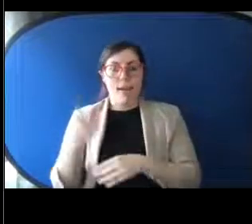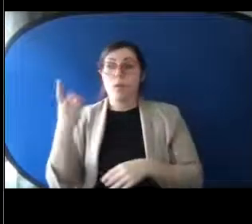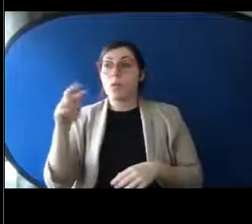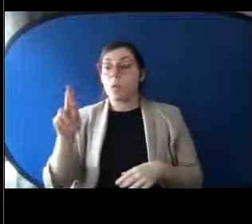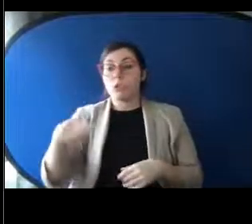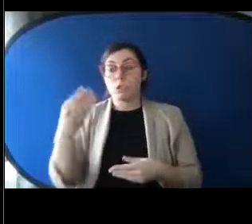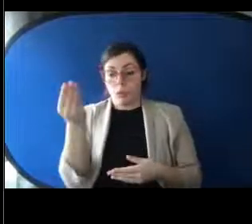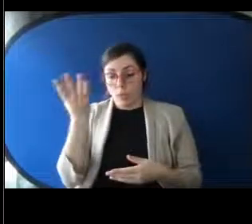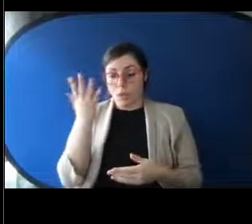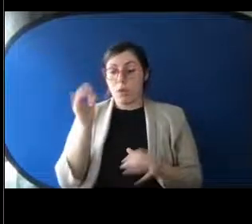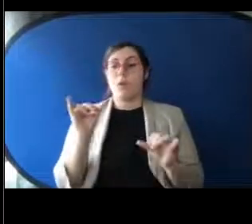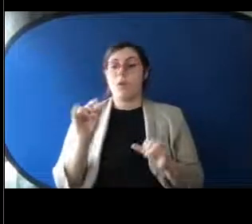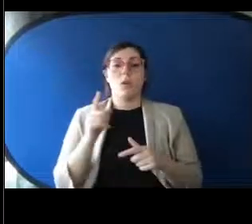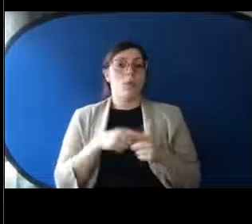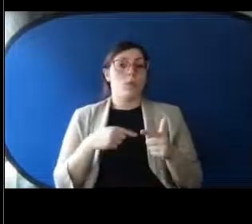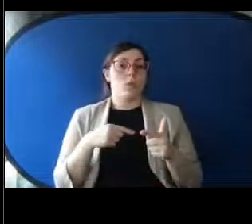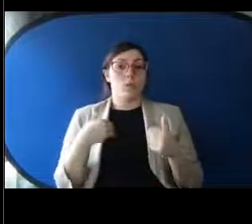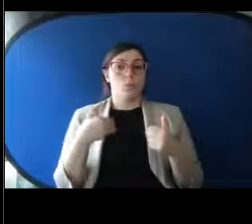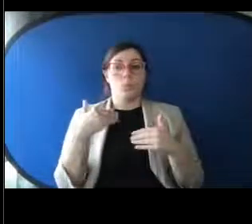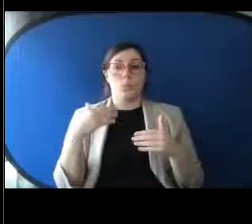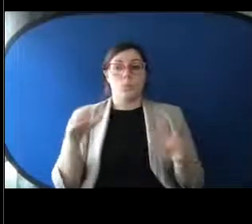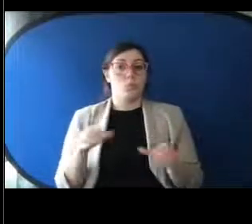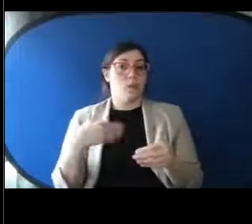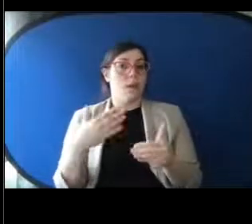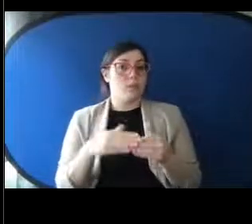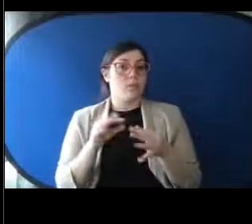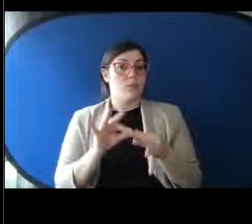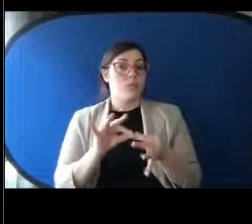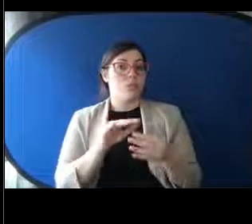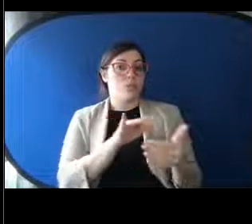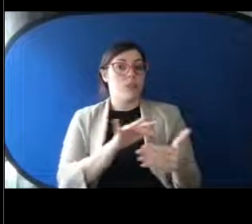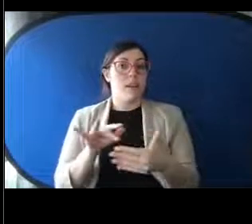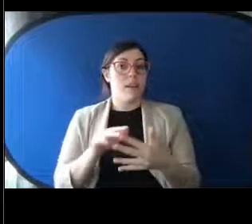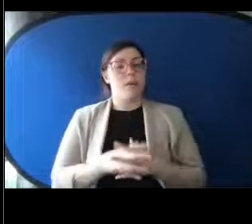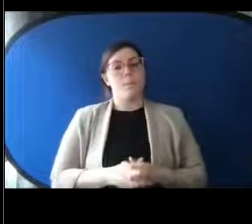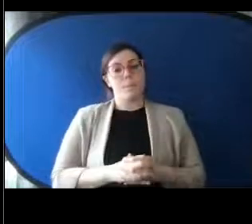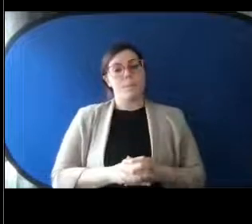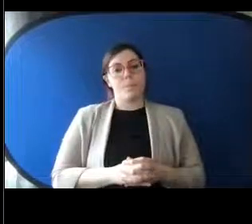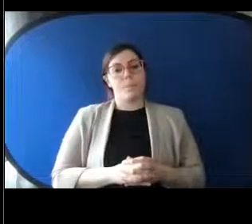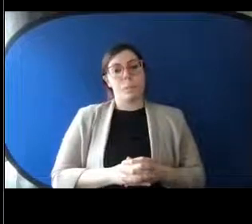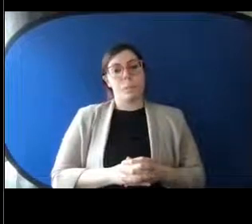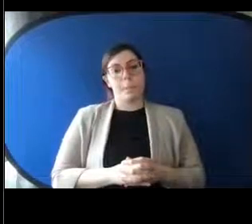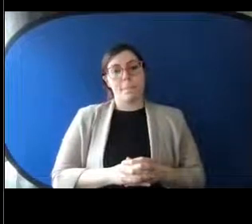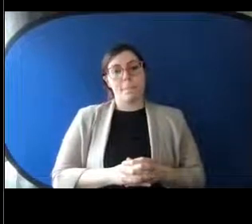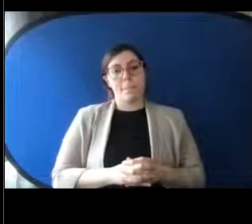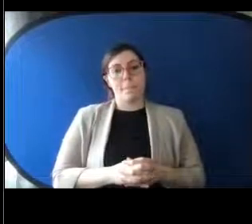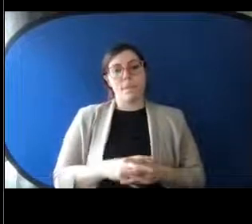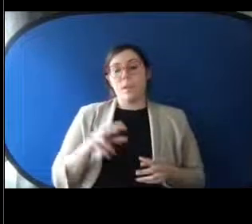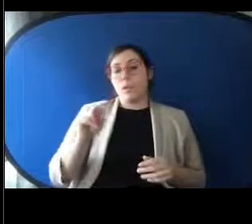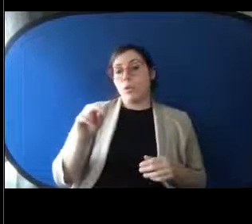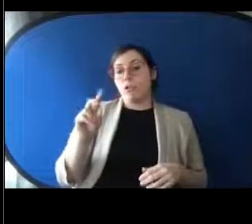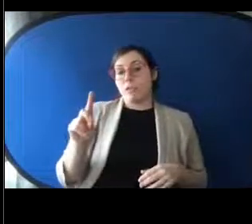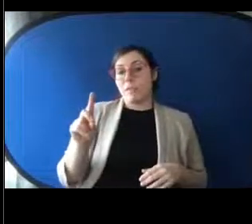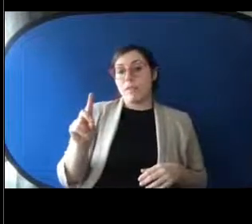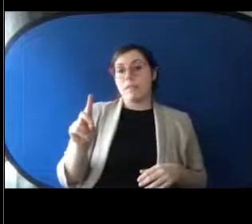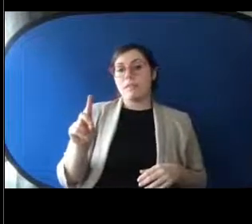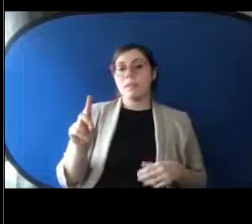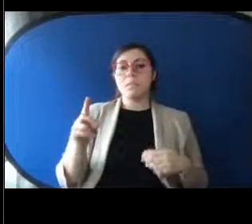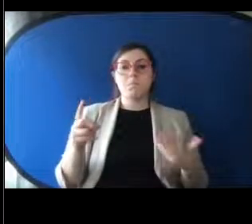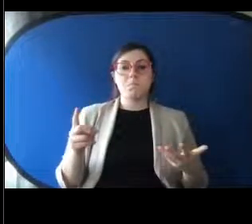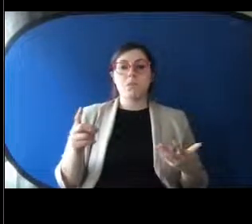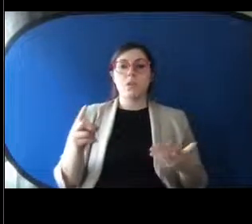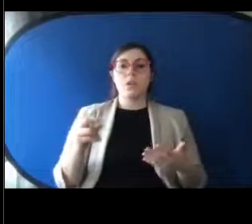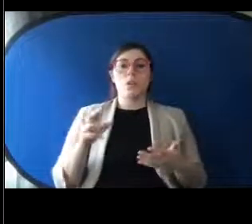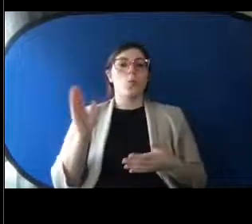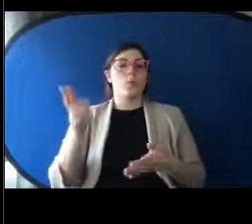informing us where we need to go survey next. Next, I'll point out how the share alike and no derivatives conditions that prohibits us from using that